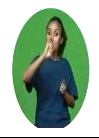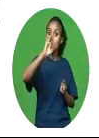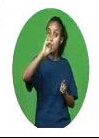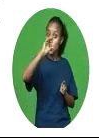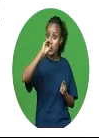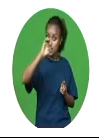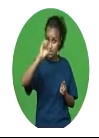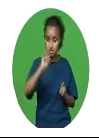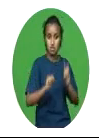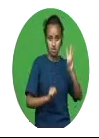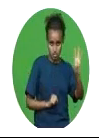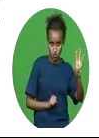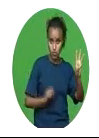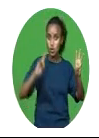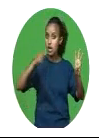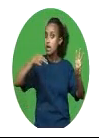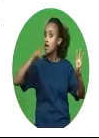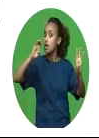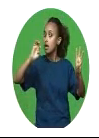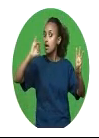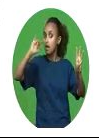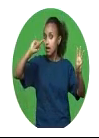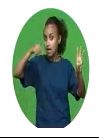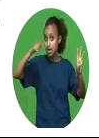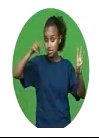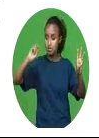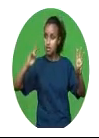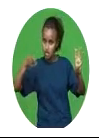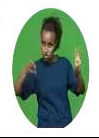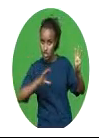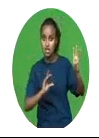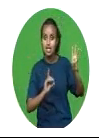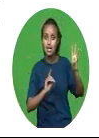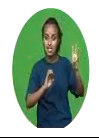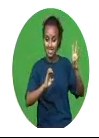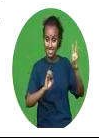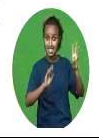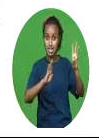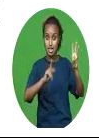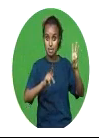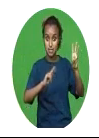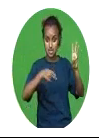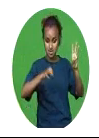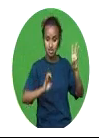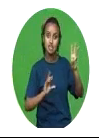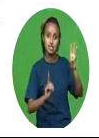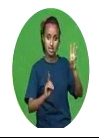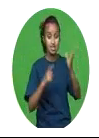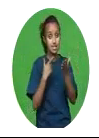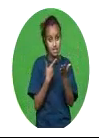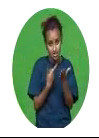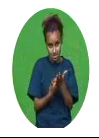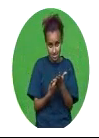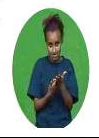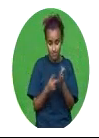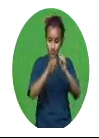W, the height, H, and the depth, D. Its size dimension is given